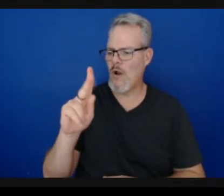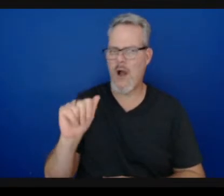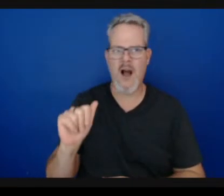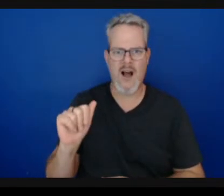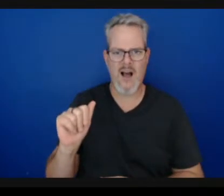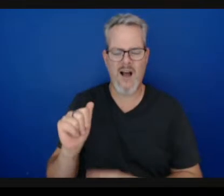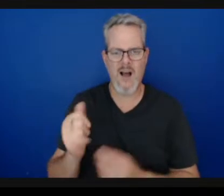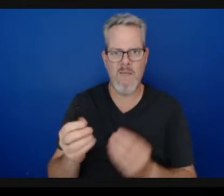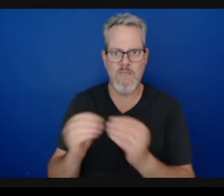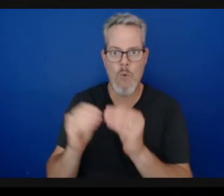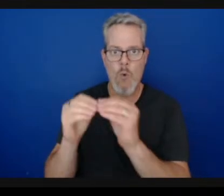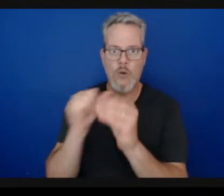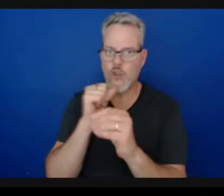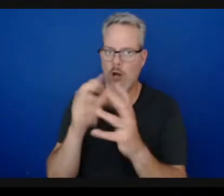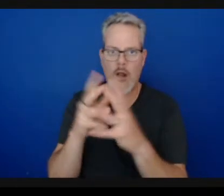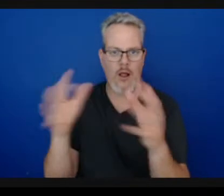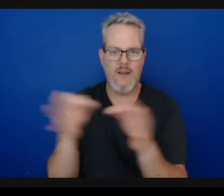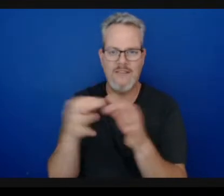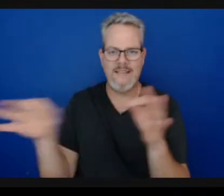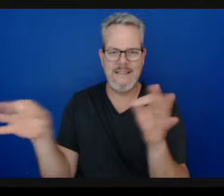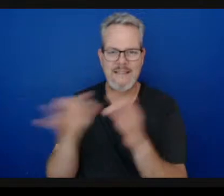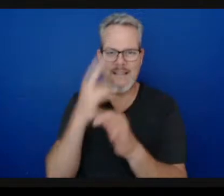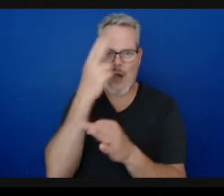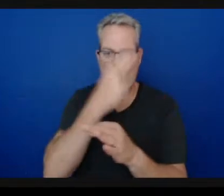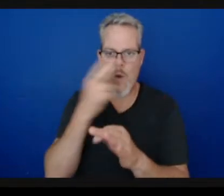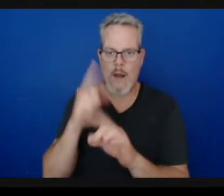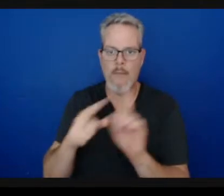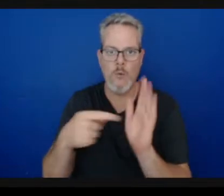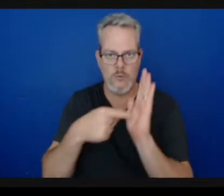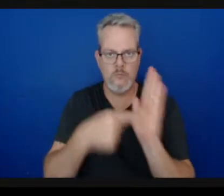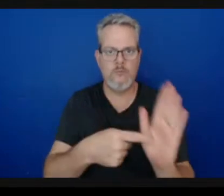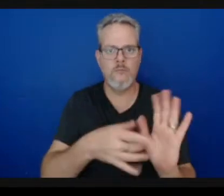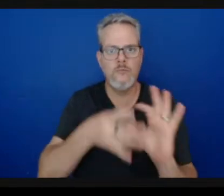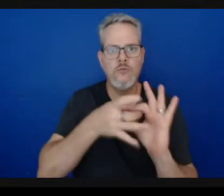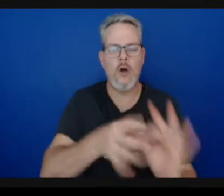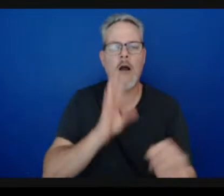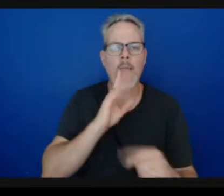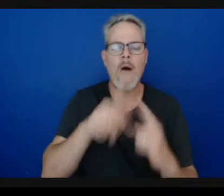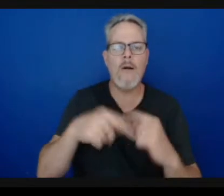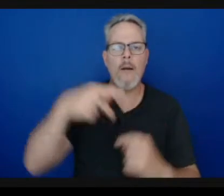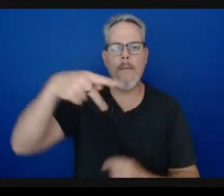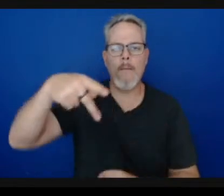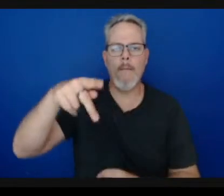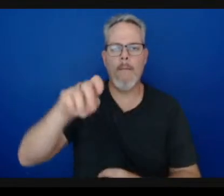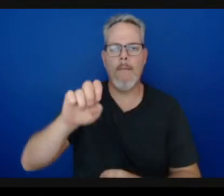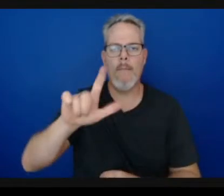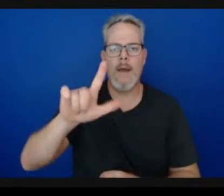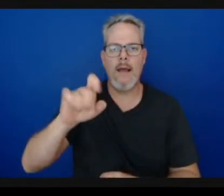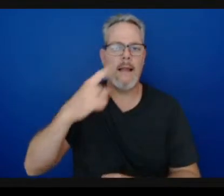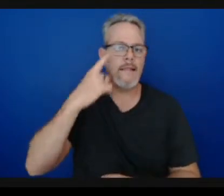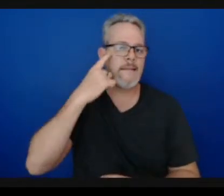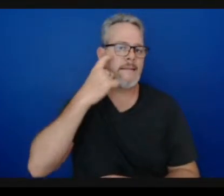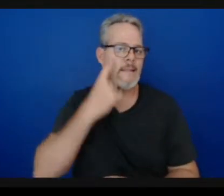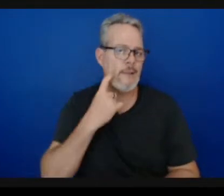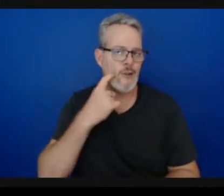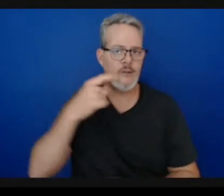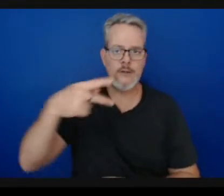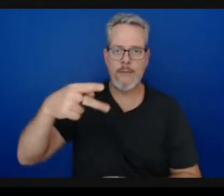quite Olelo, but we do refer to Pele's tears and Pele's hairs as well, and other volcanoes too.